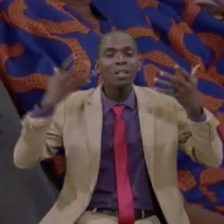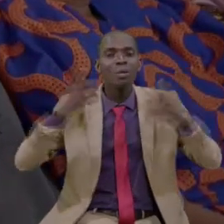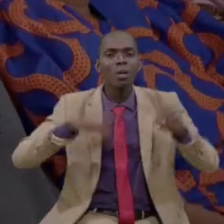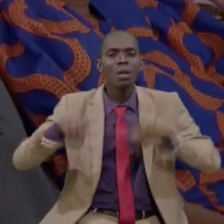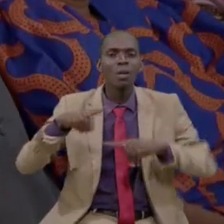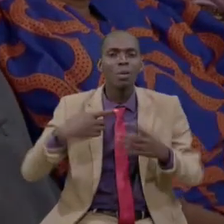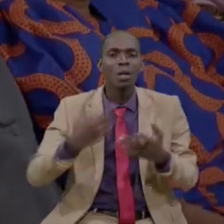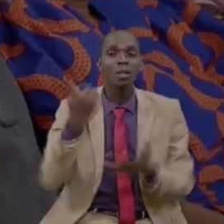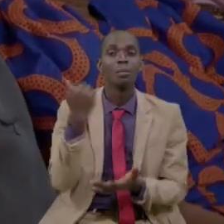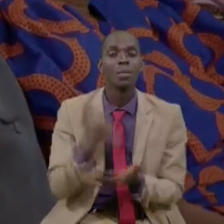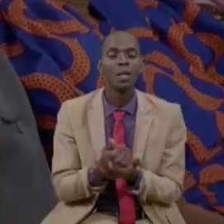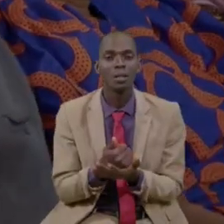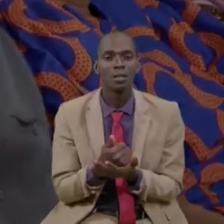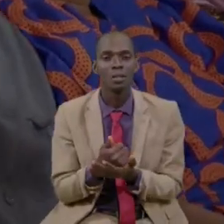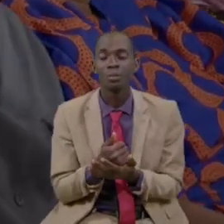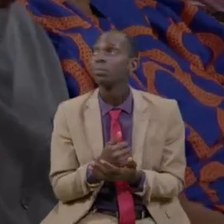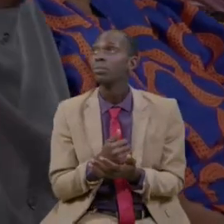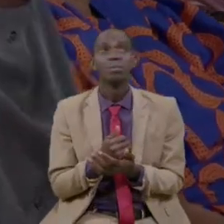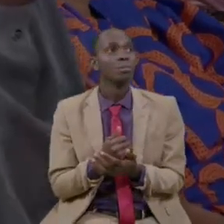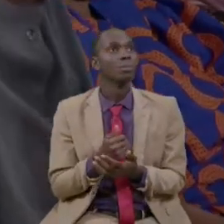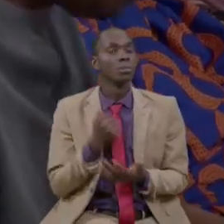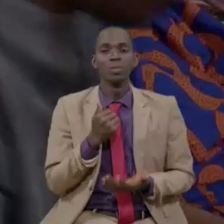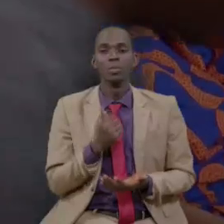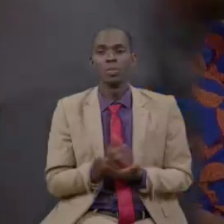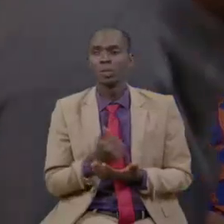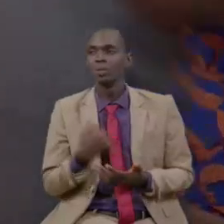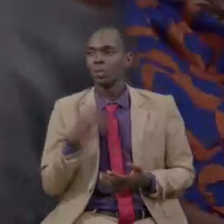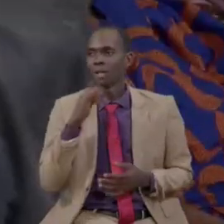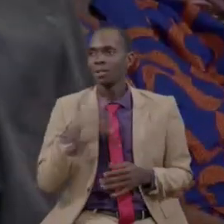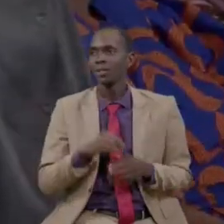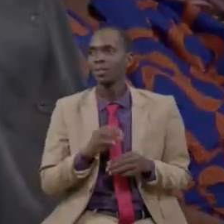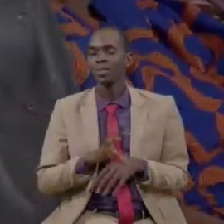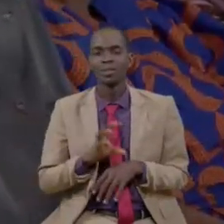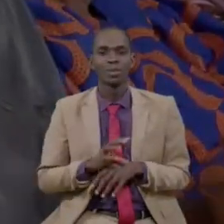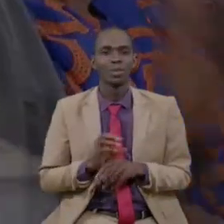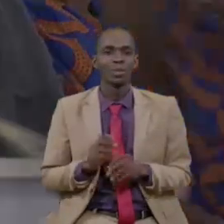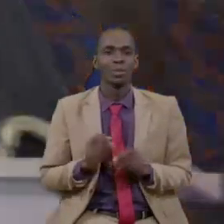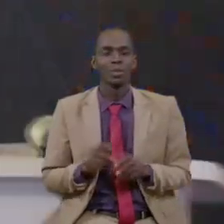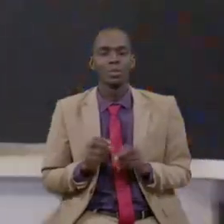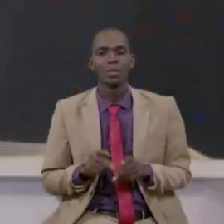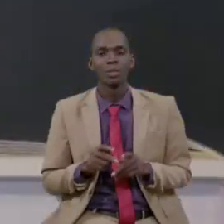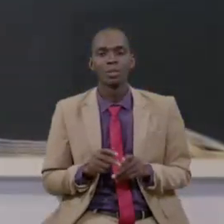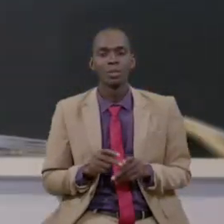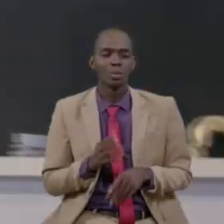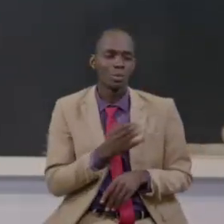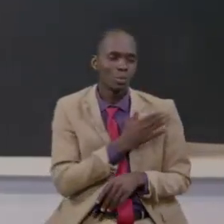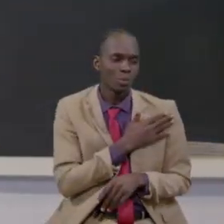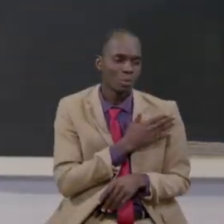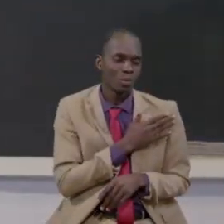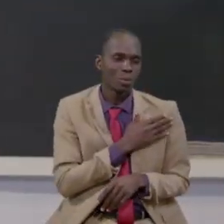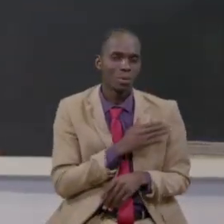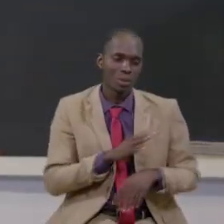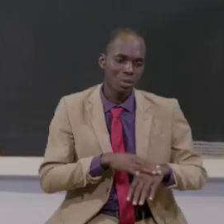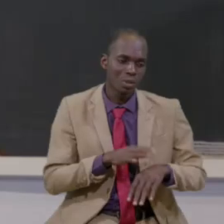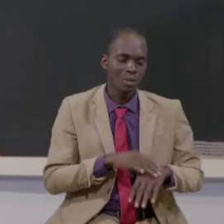then they wake up and they look at, oh, we're still in church. Wake them up. And the people who are so